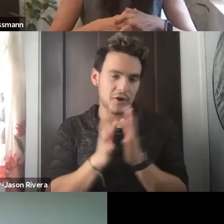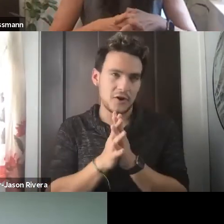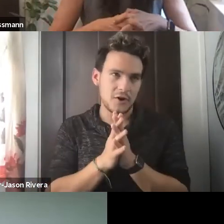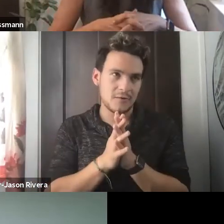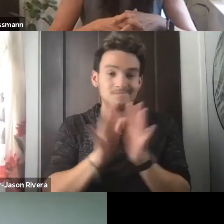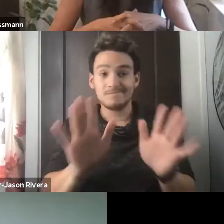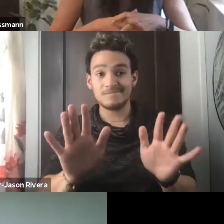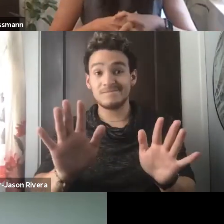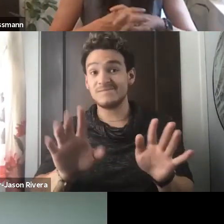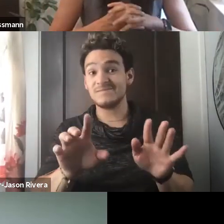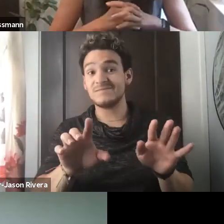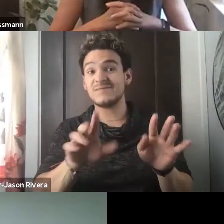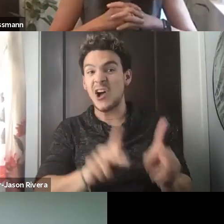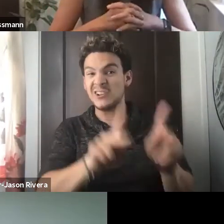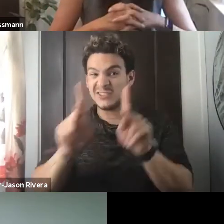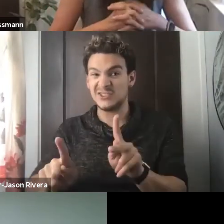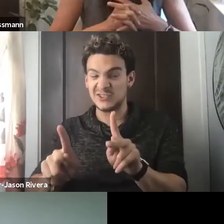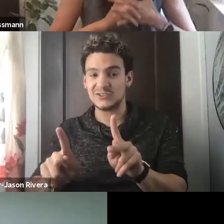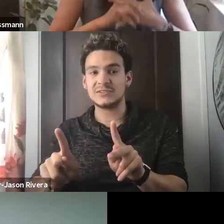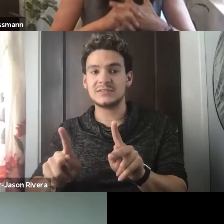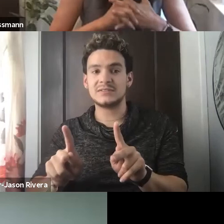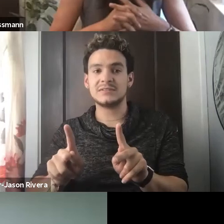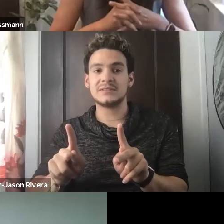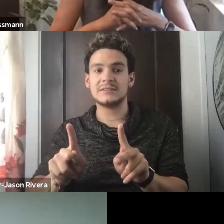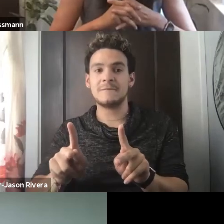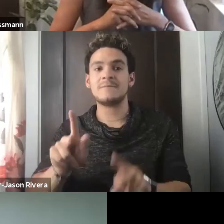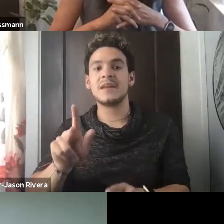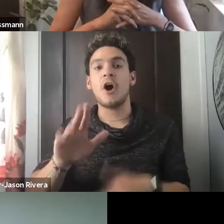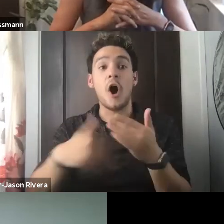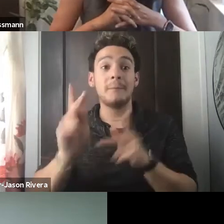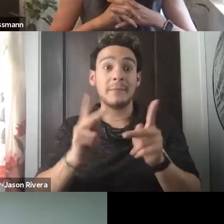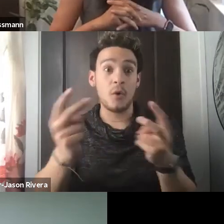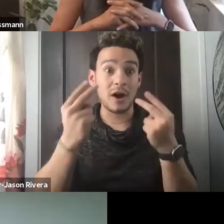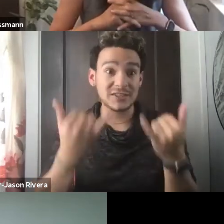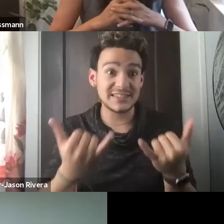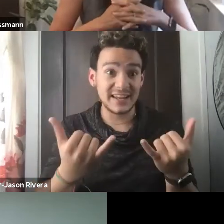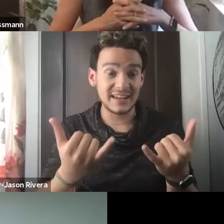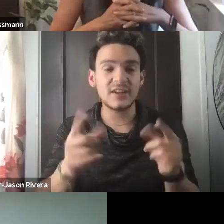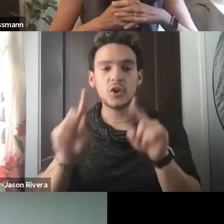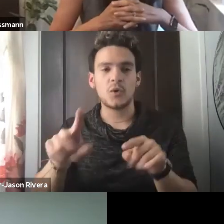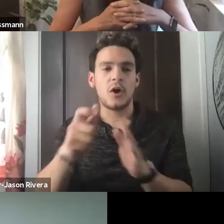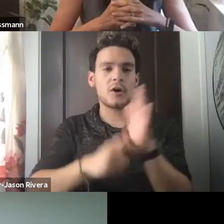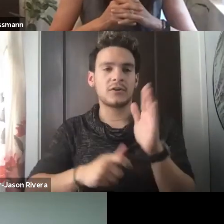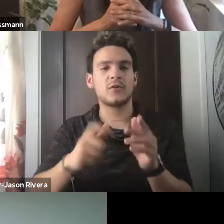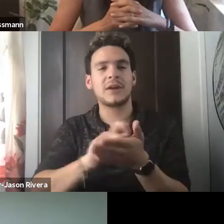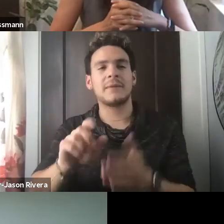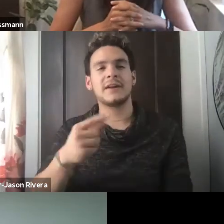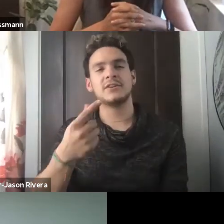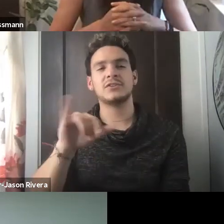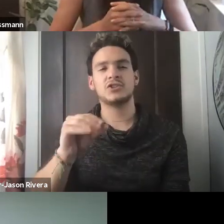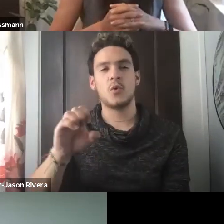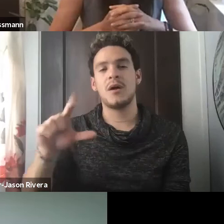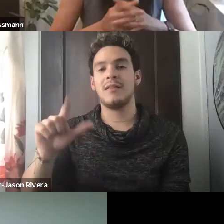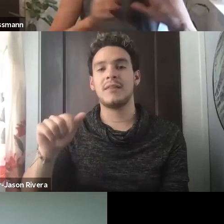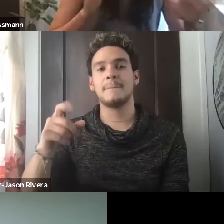only also direct our attendees to a fantastic article written by Jill Lepore just this past week in the New